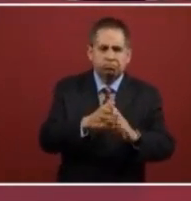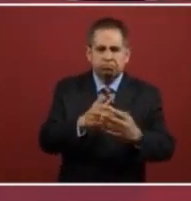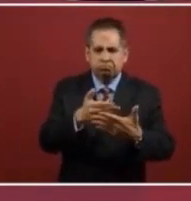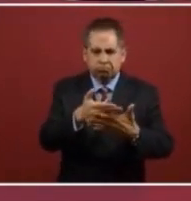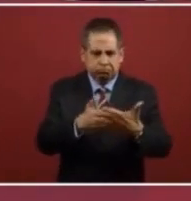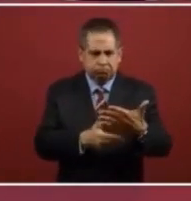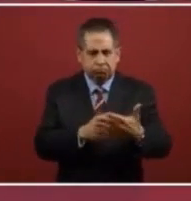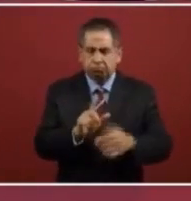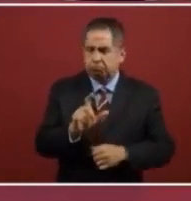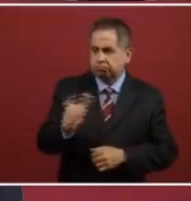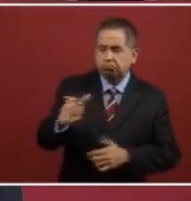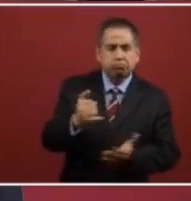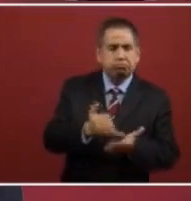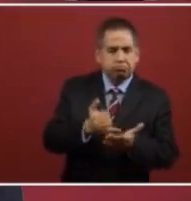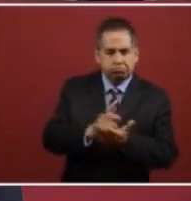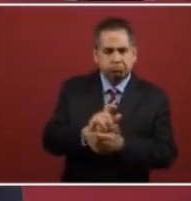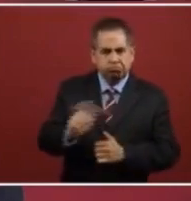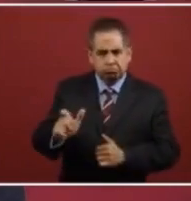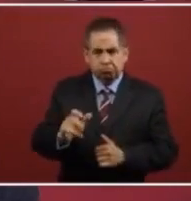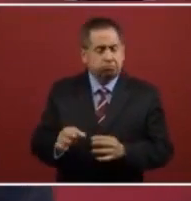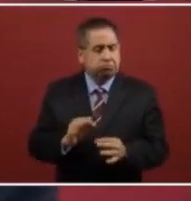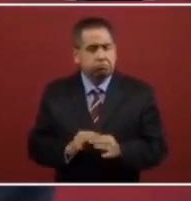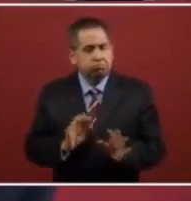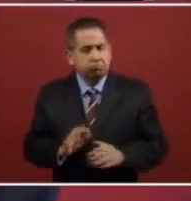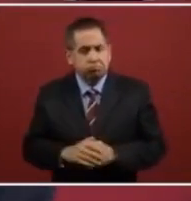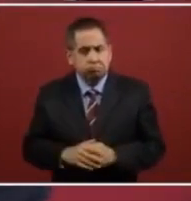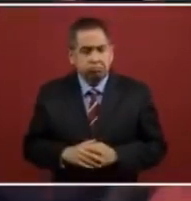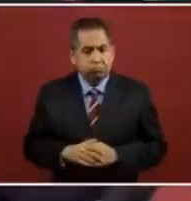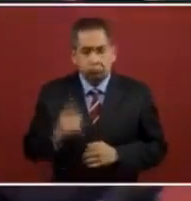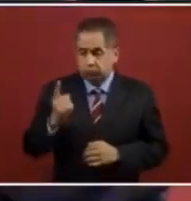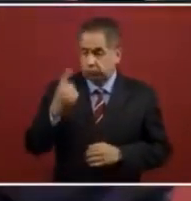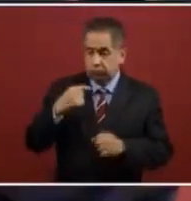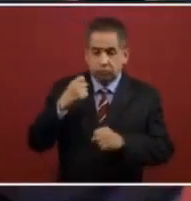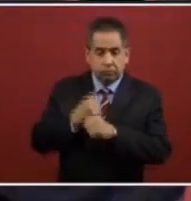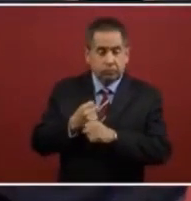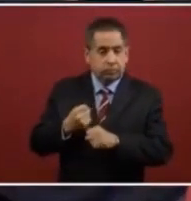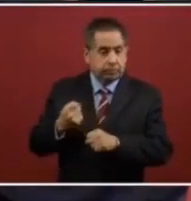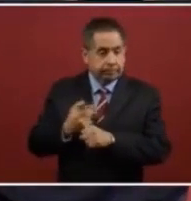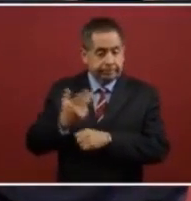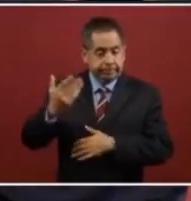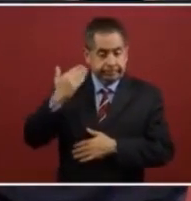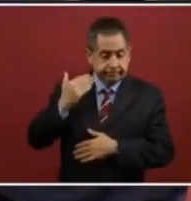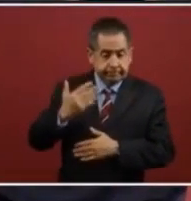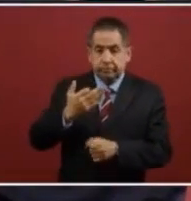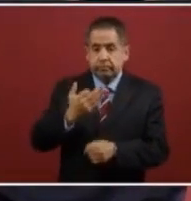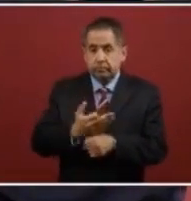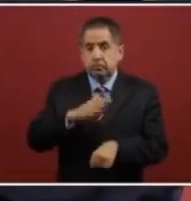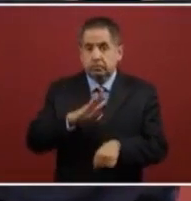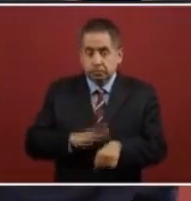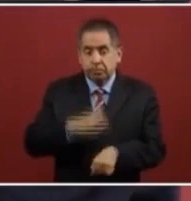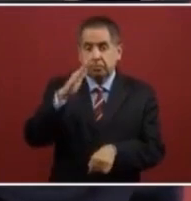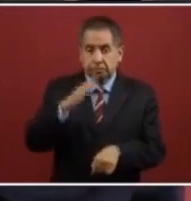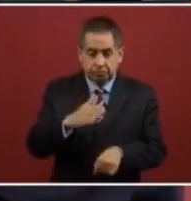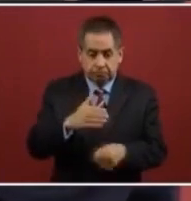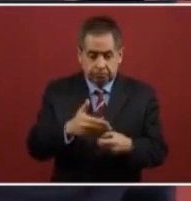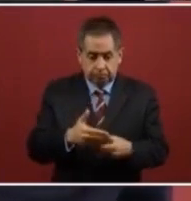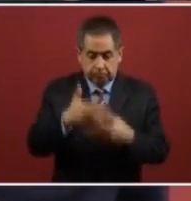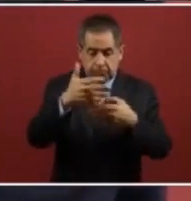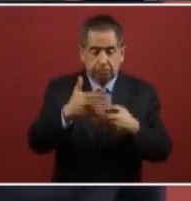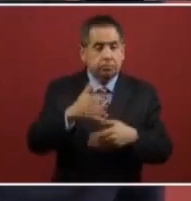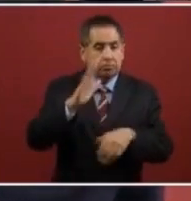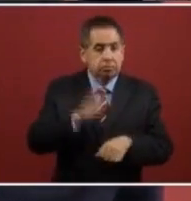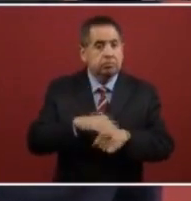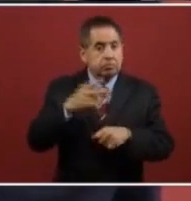pagar went- impuestos that went and showed up to del año pasado sign a up este to año. pay taxes Quiere from decir que hay last más year to this confianza.